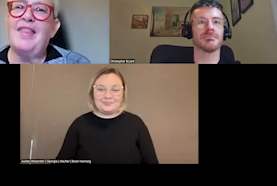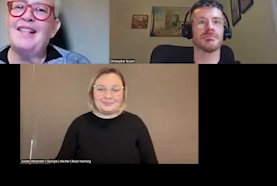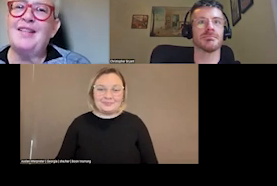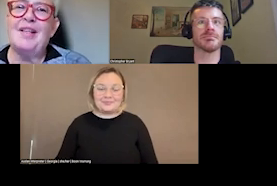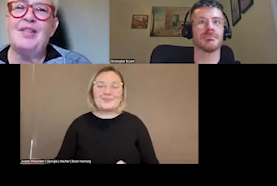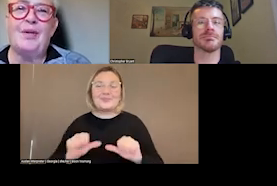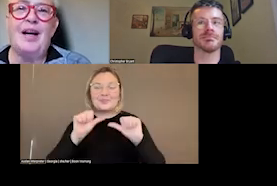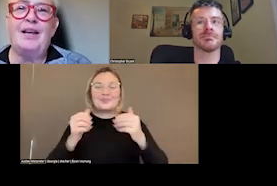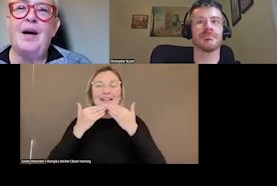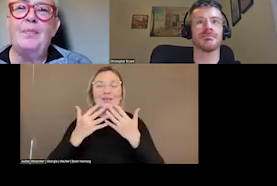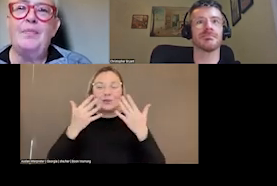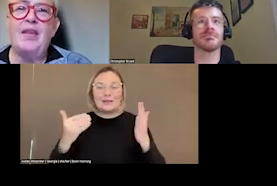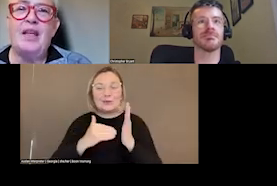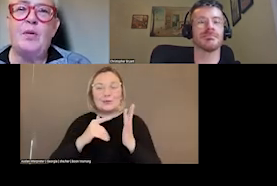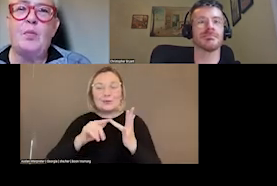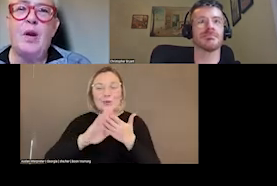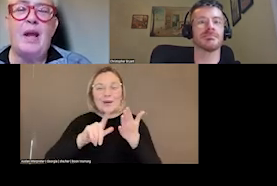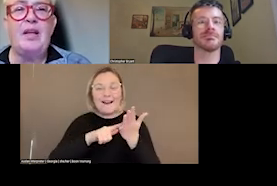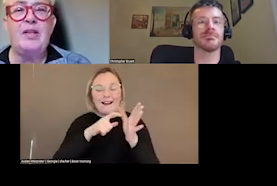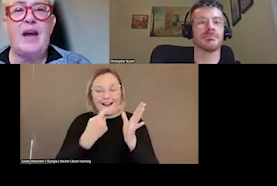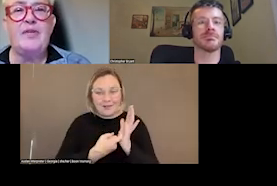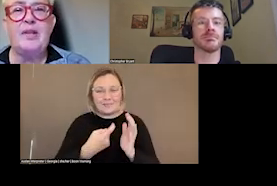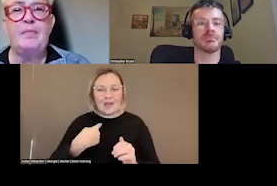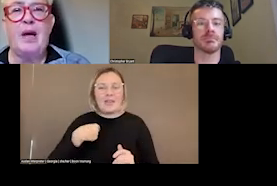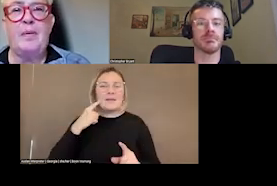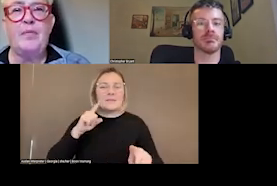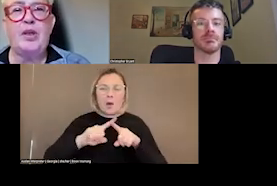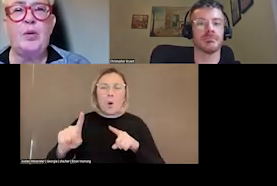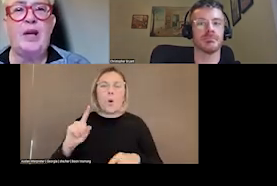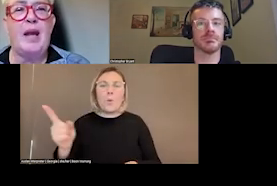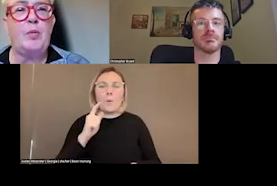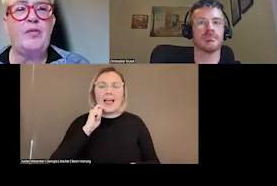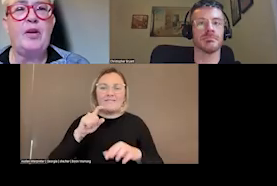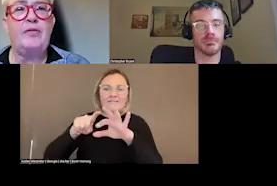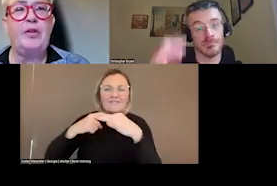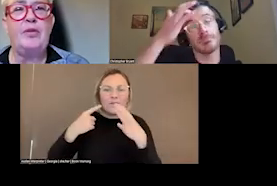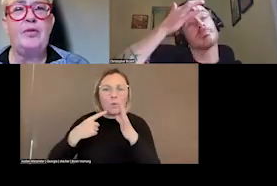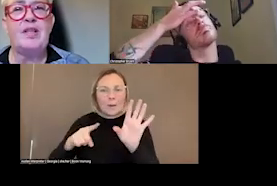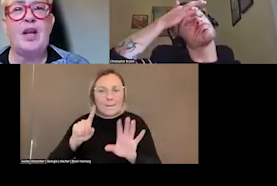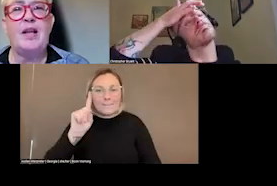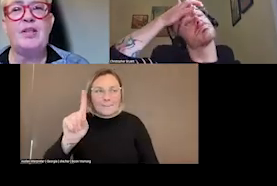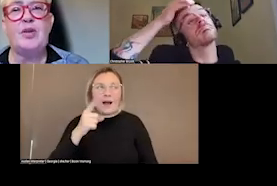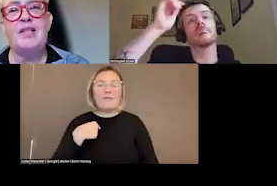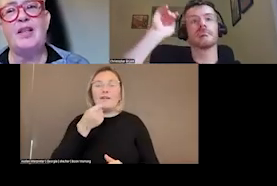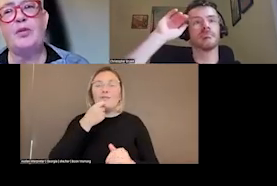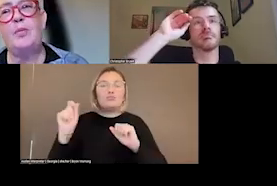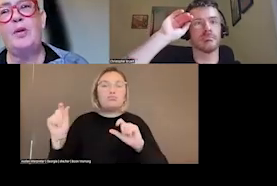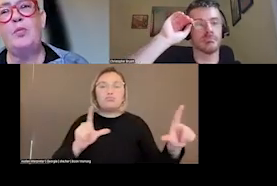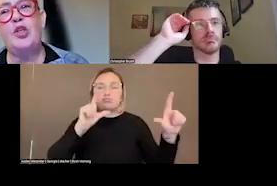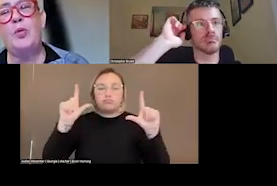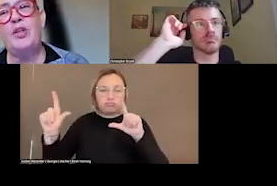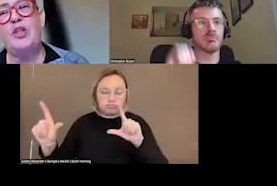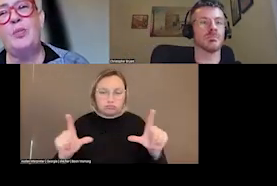Okay, thanks so much, Zohar. I think we're mainly going to have some Q&A, but we've got a few slides tracing through.